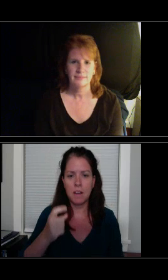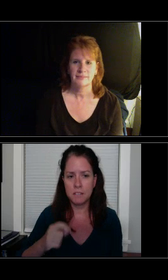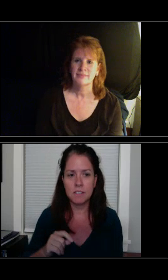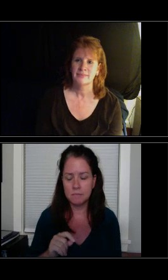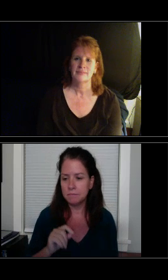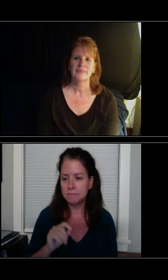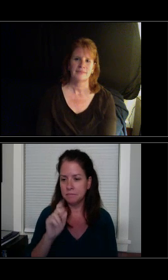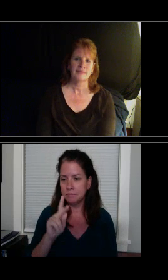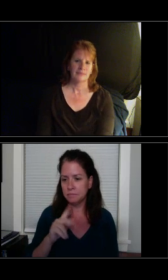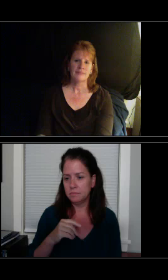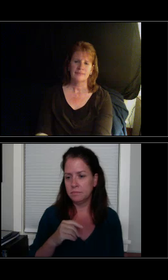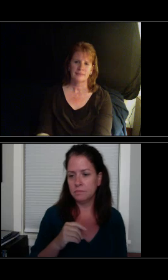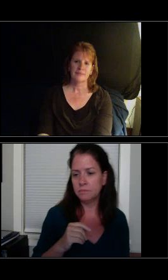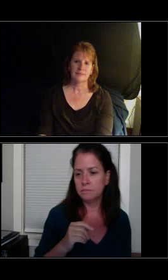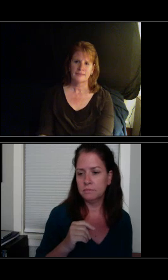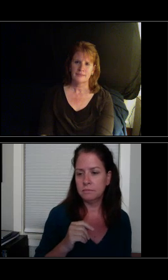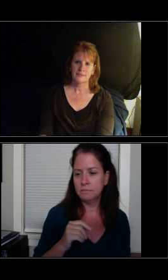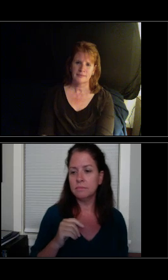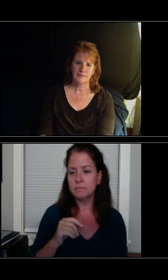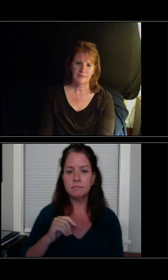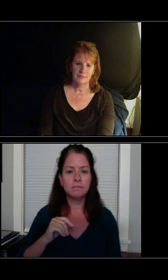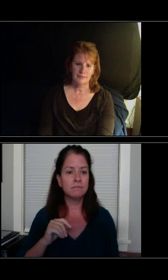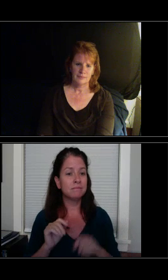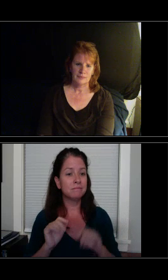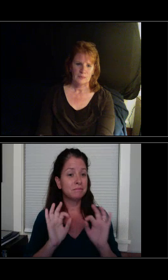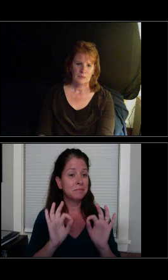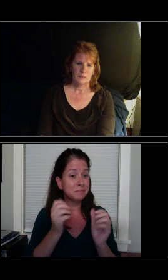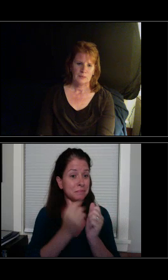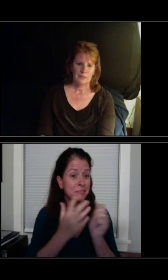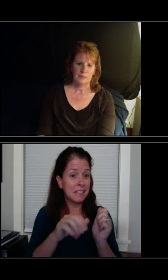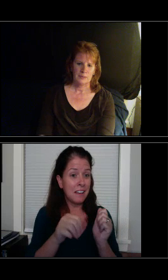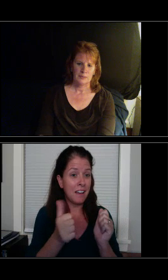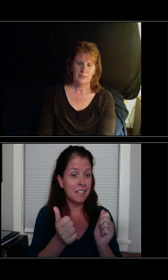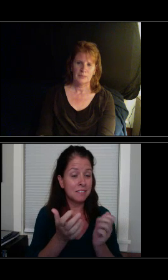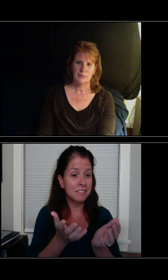Okay, and we'll make sure that gets out to everyone in the Dropbox then too.